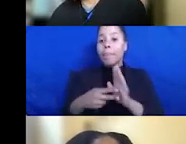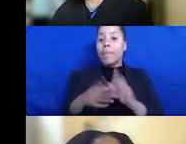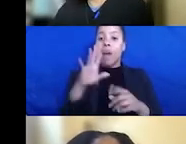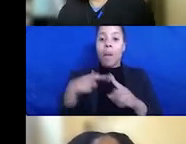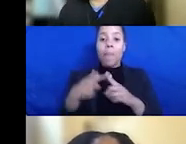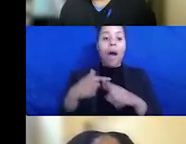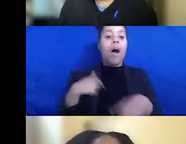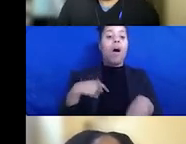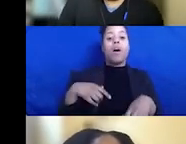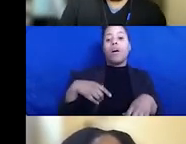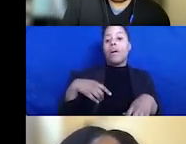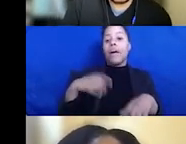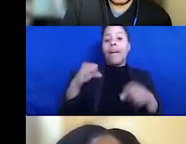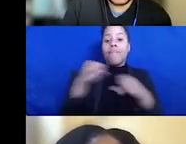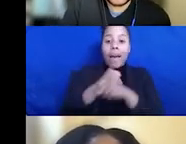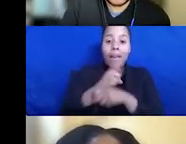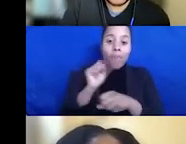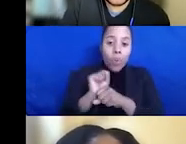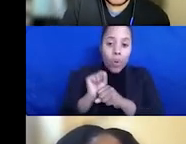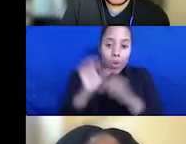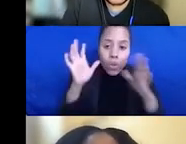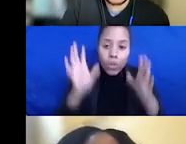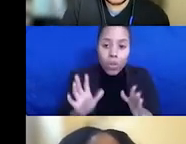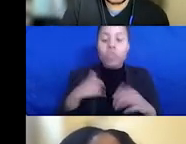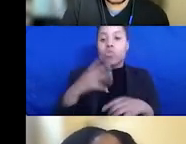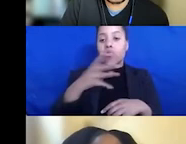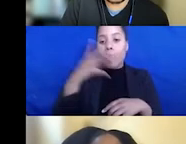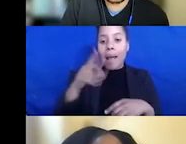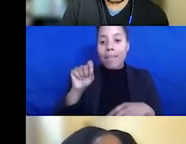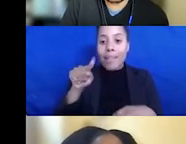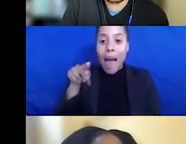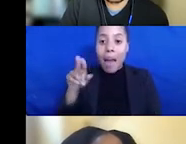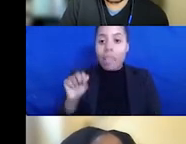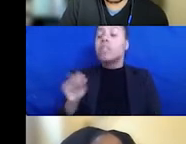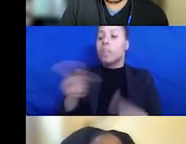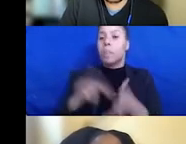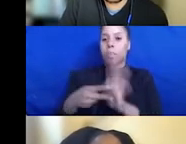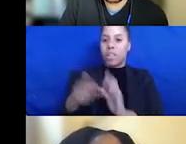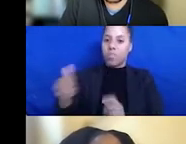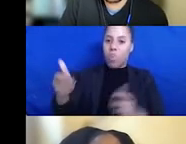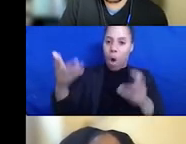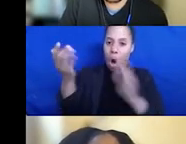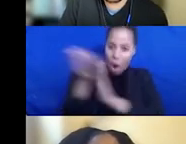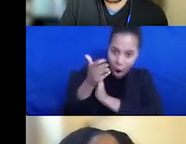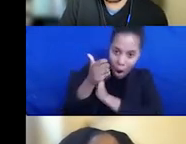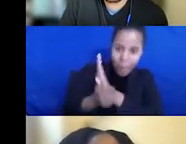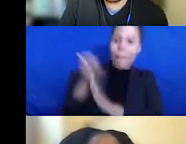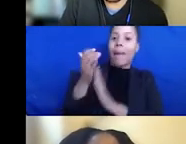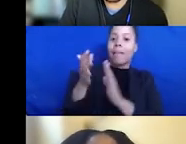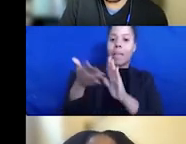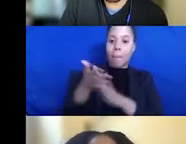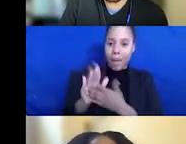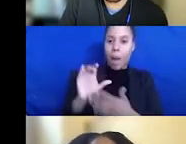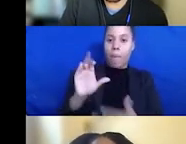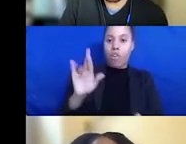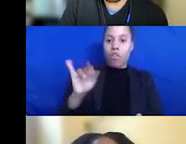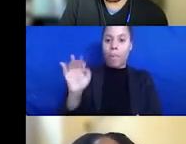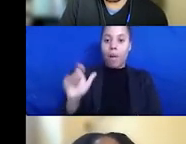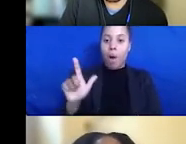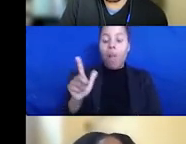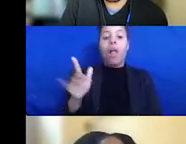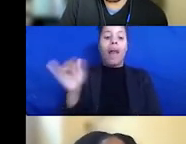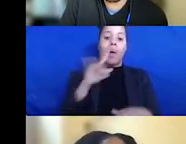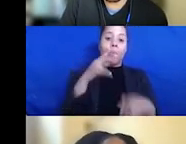status, essentially made you a criminal and a national security threat. And so as we discussed before, they